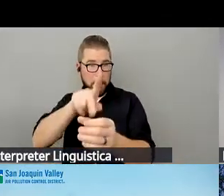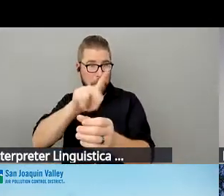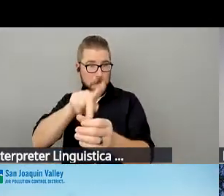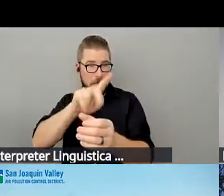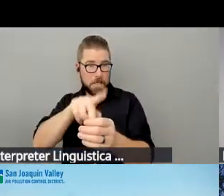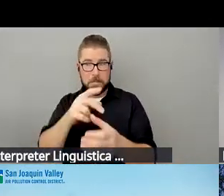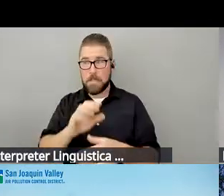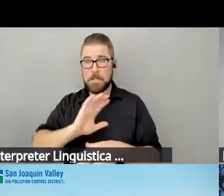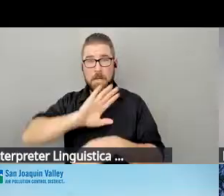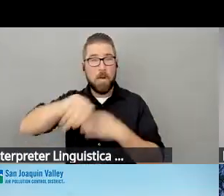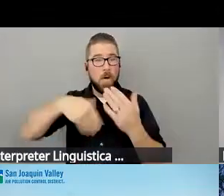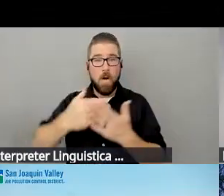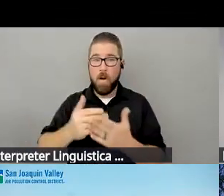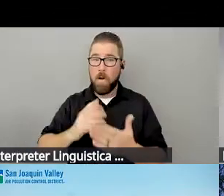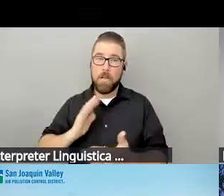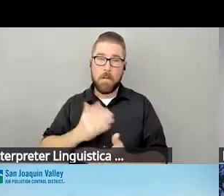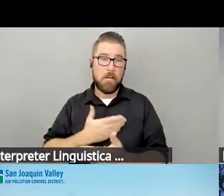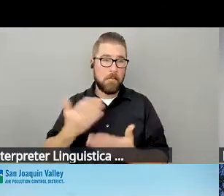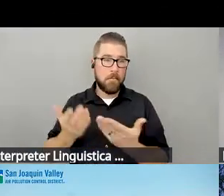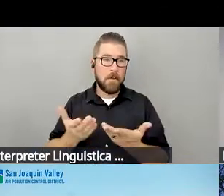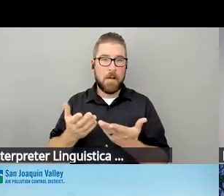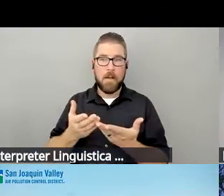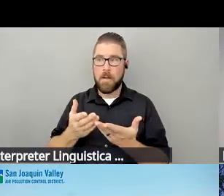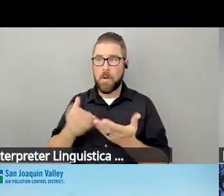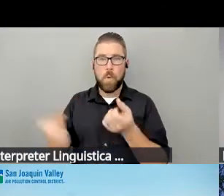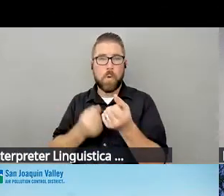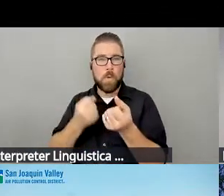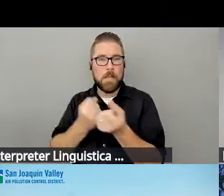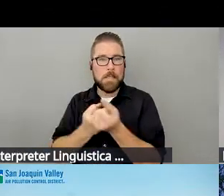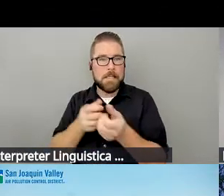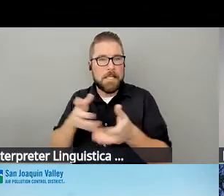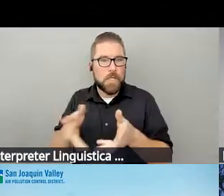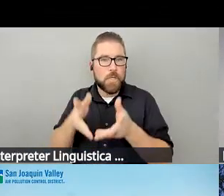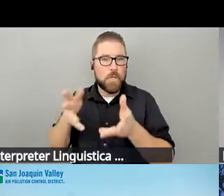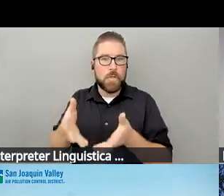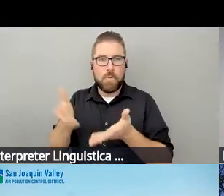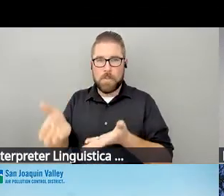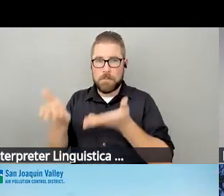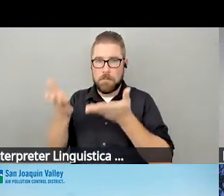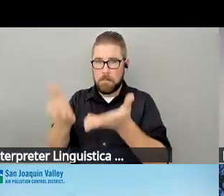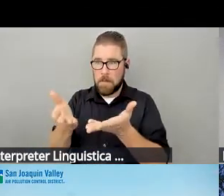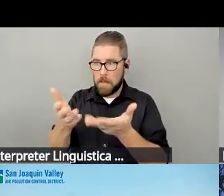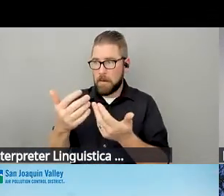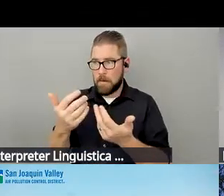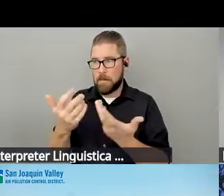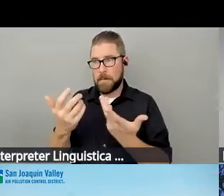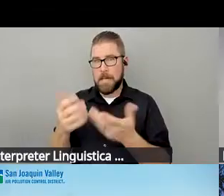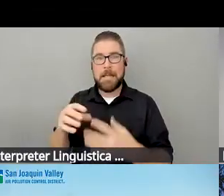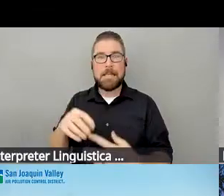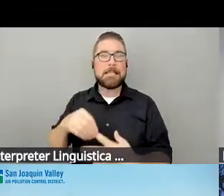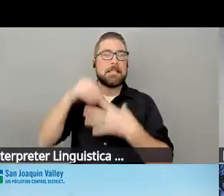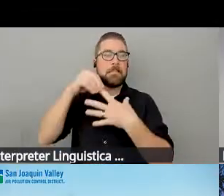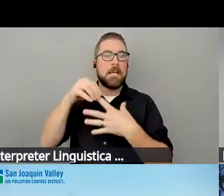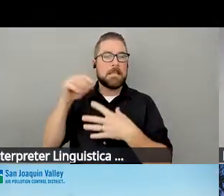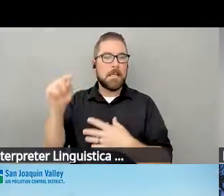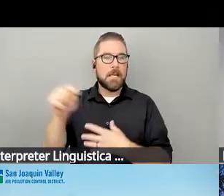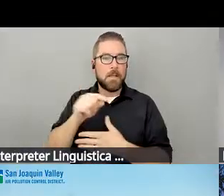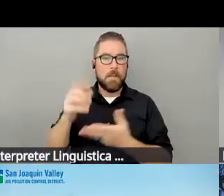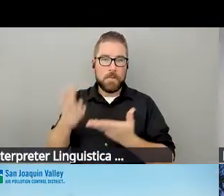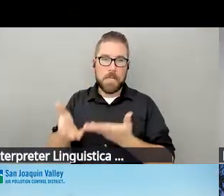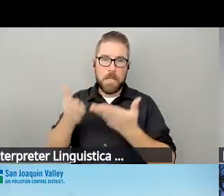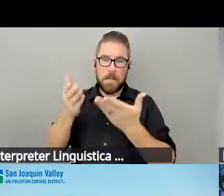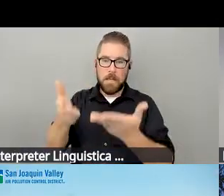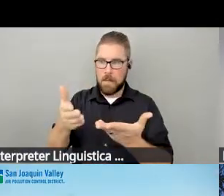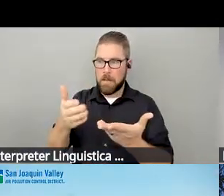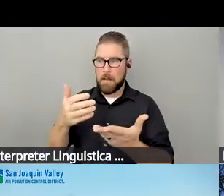and garden measure, but especially the ones that are kind of require huge investments from businesses, they are incentive based, and they really